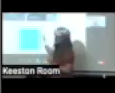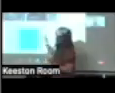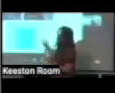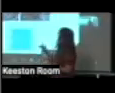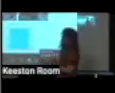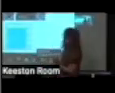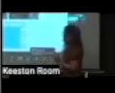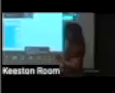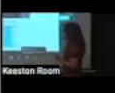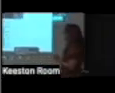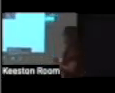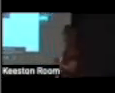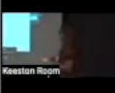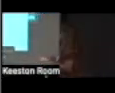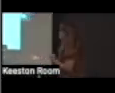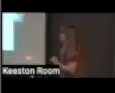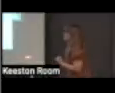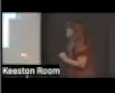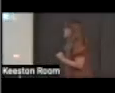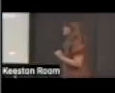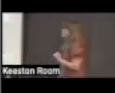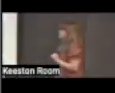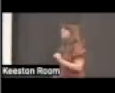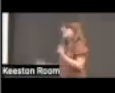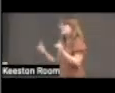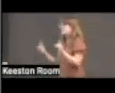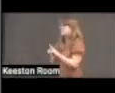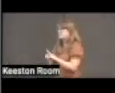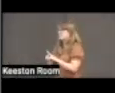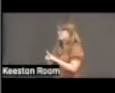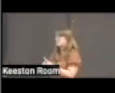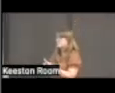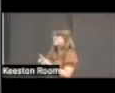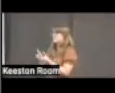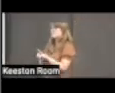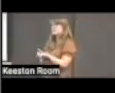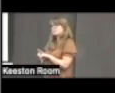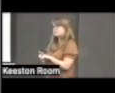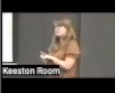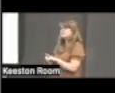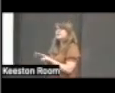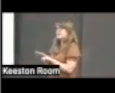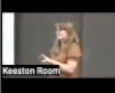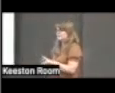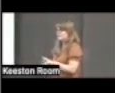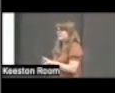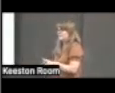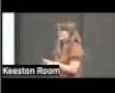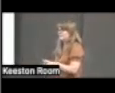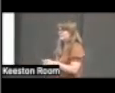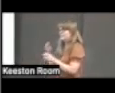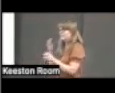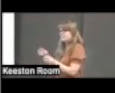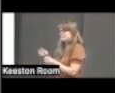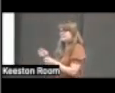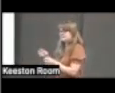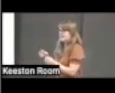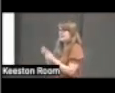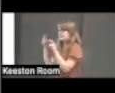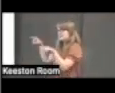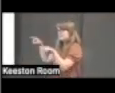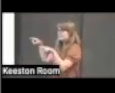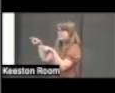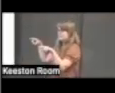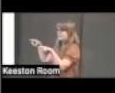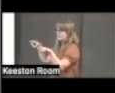across. And what that allowed us to do is simultaneously measure the male preference and the female preference. So some males had